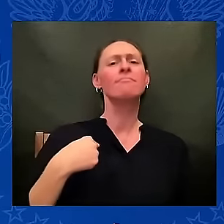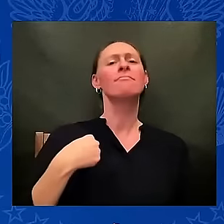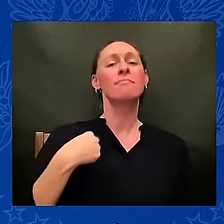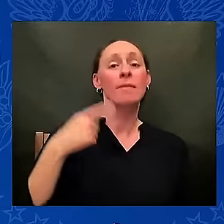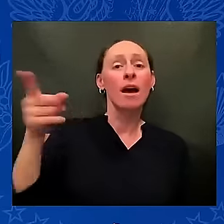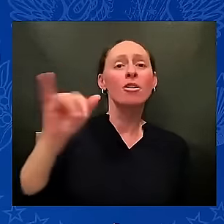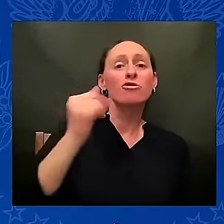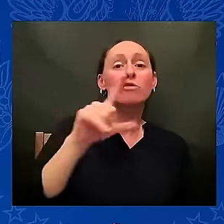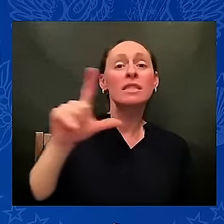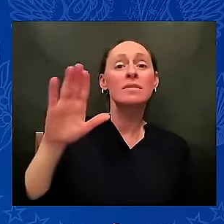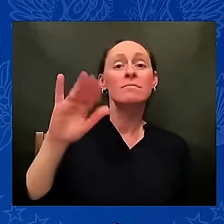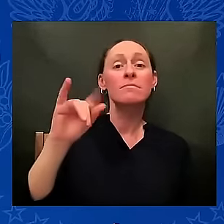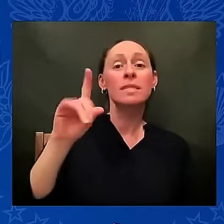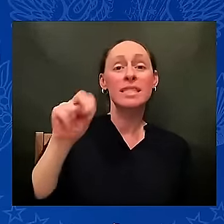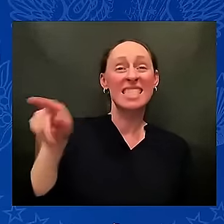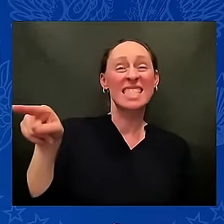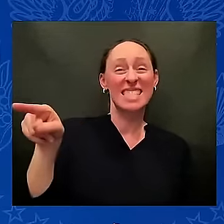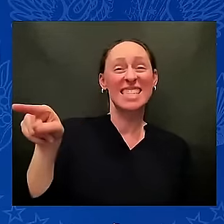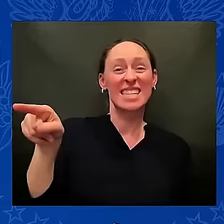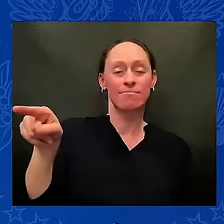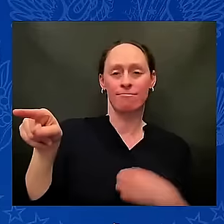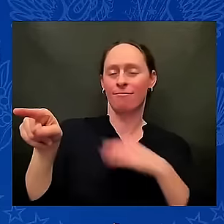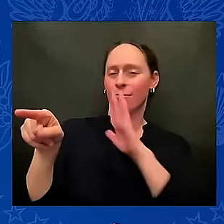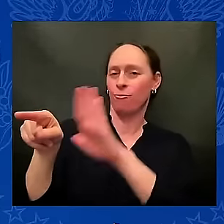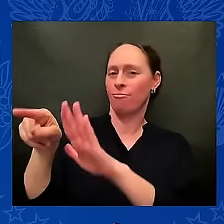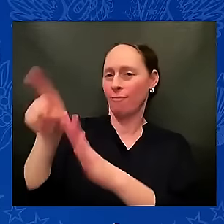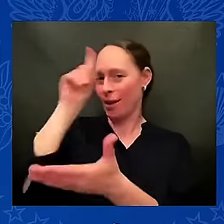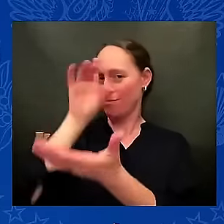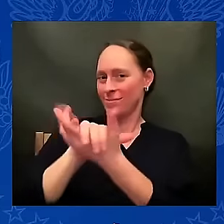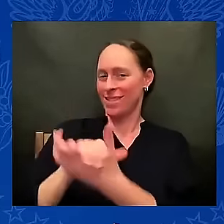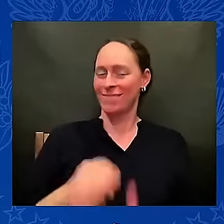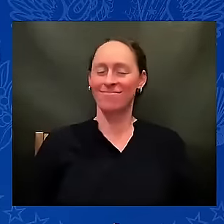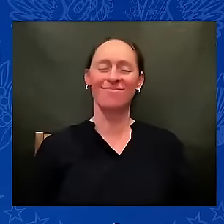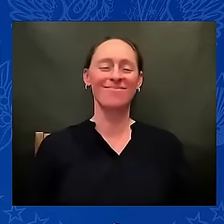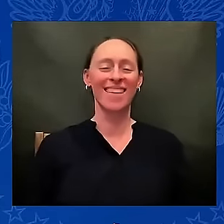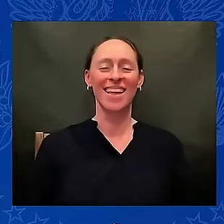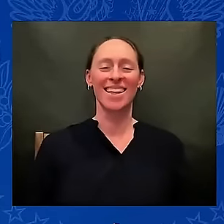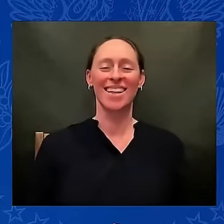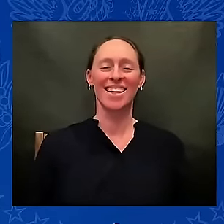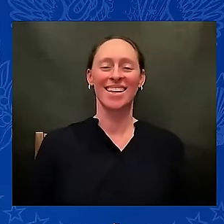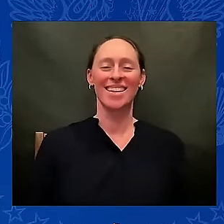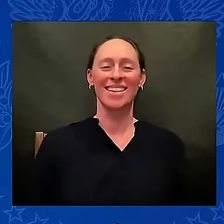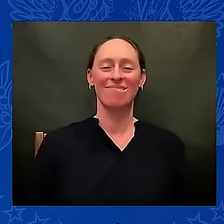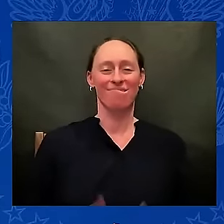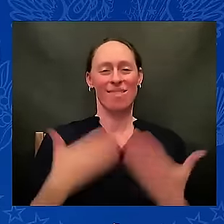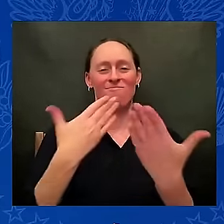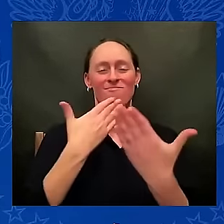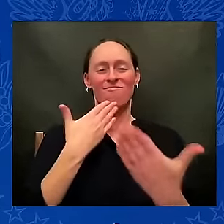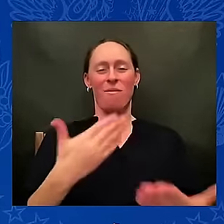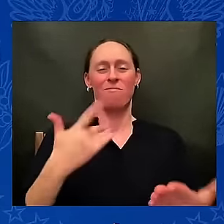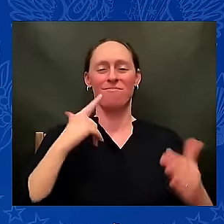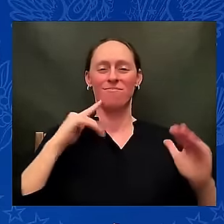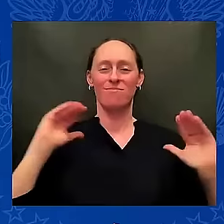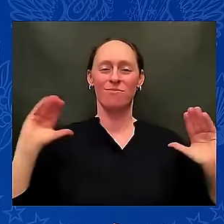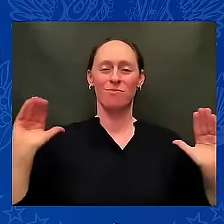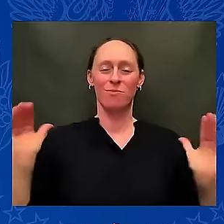Gov, thank you for the introduction. And to the Gila Indian River community,